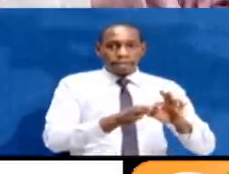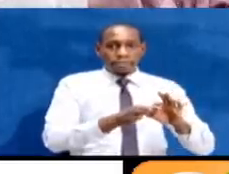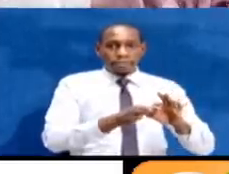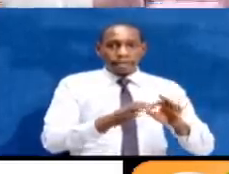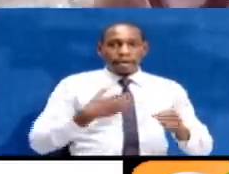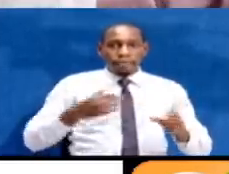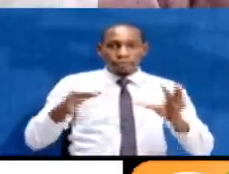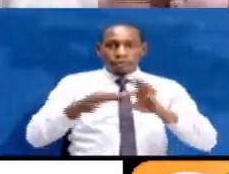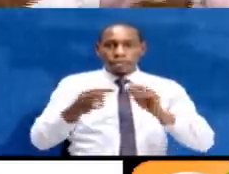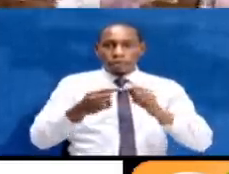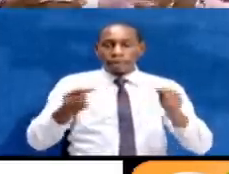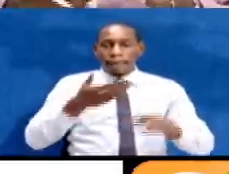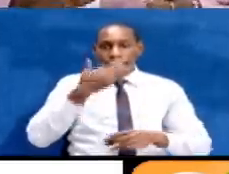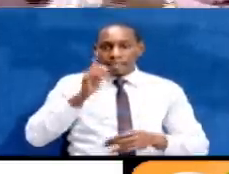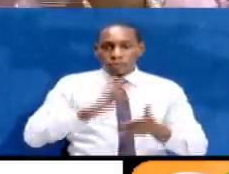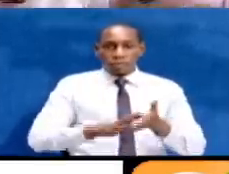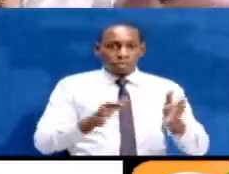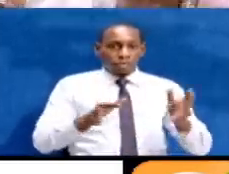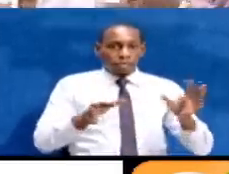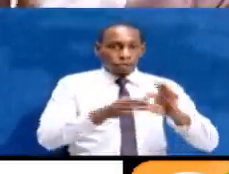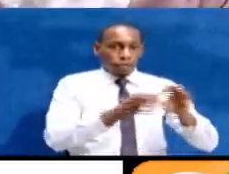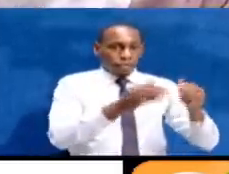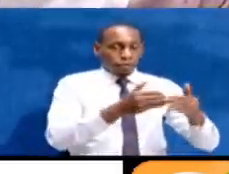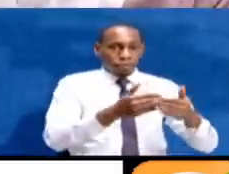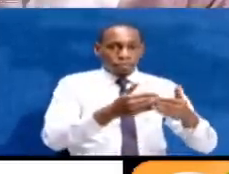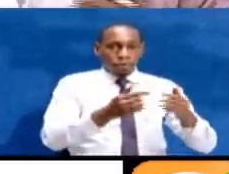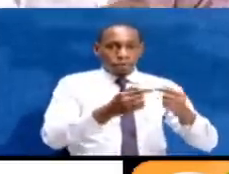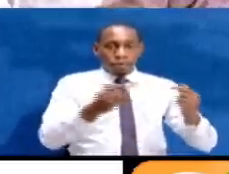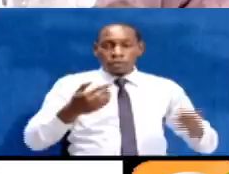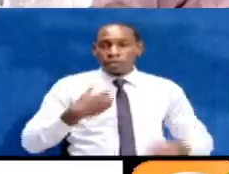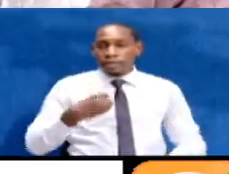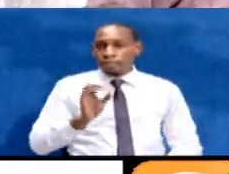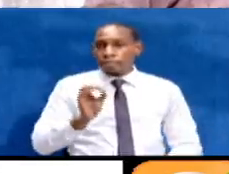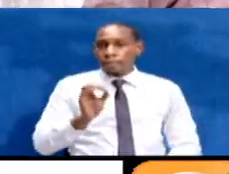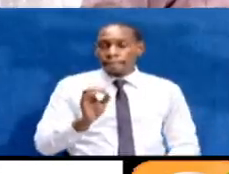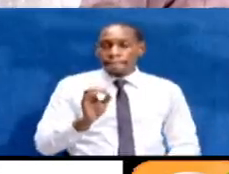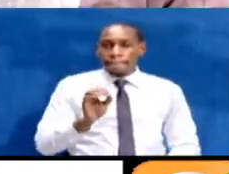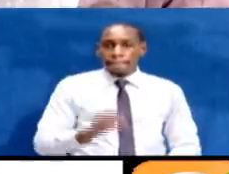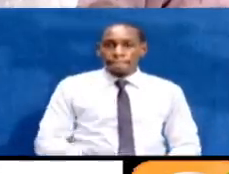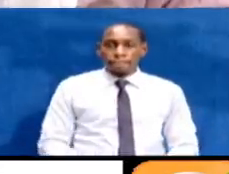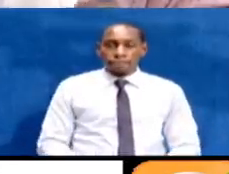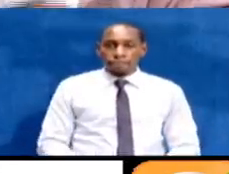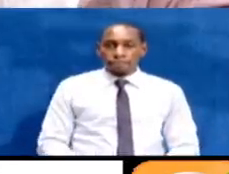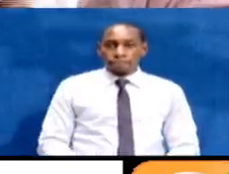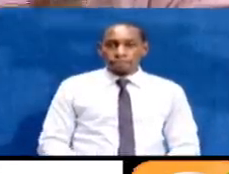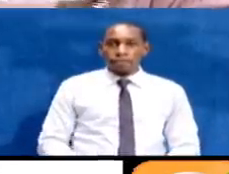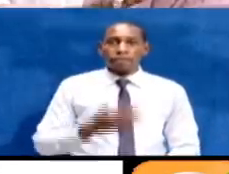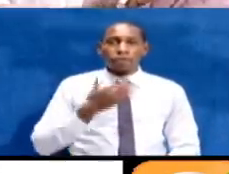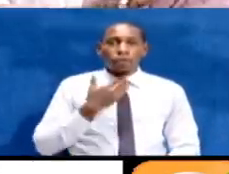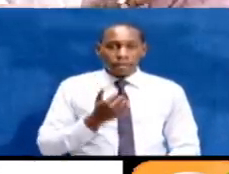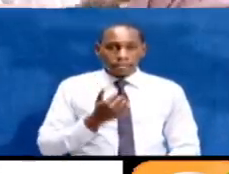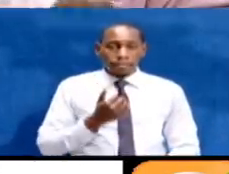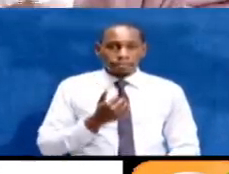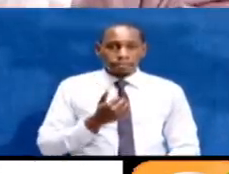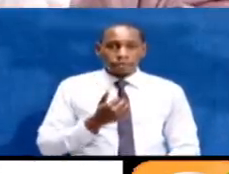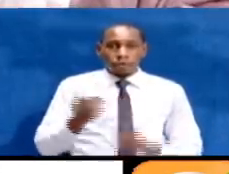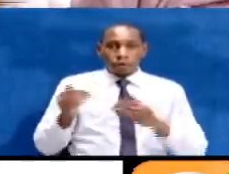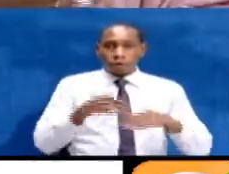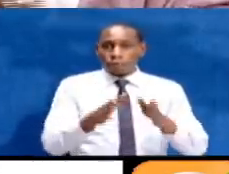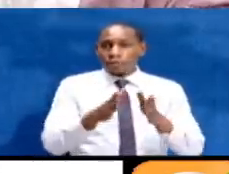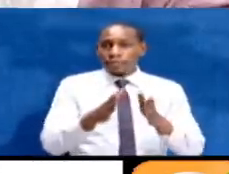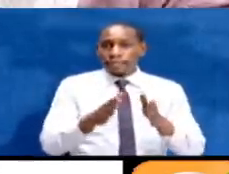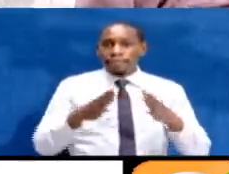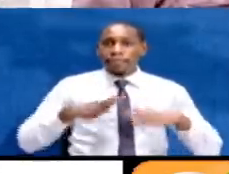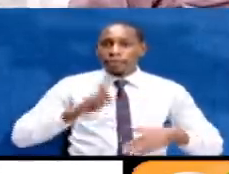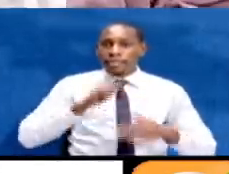coalition against you. So you better form a coalition so that you're not left alone out there in the rain and in the cold. You want somewhere to land. And people